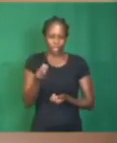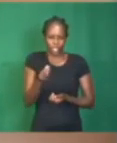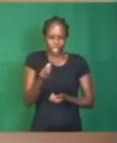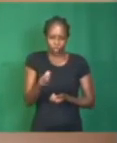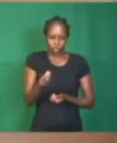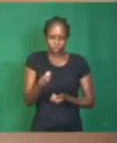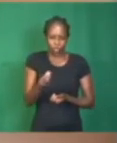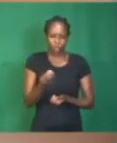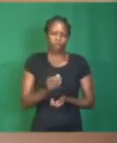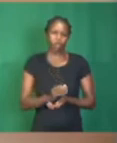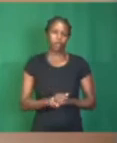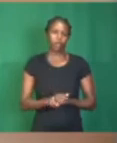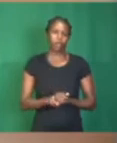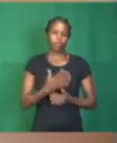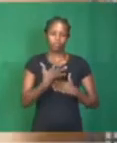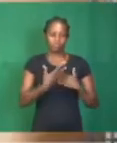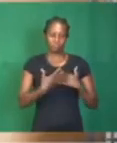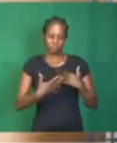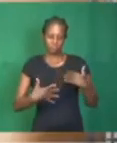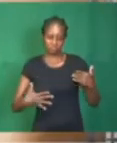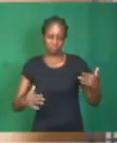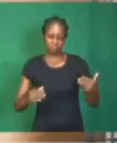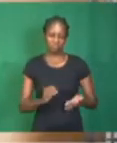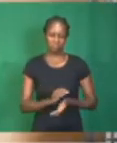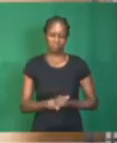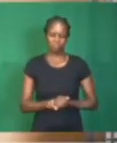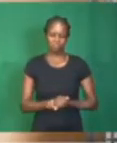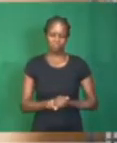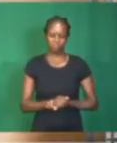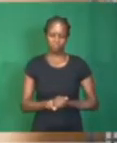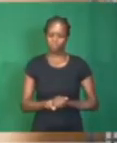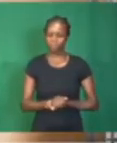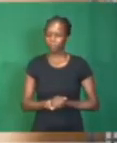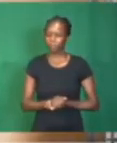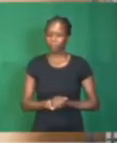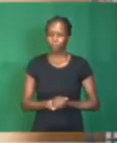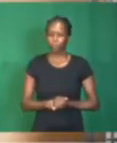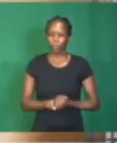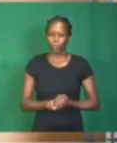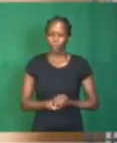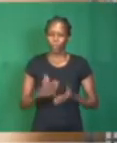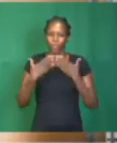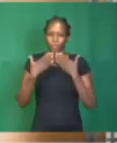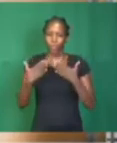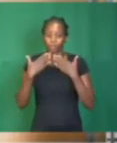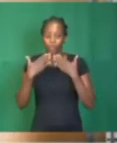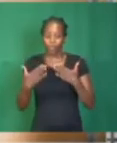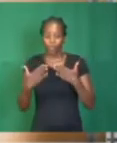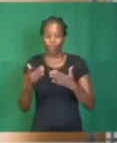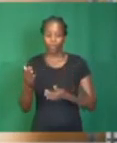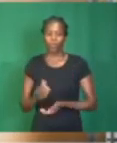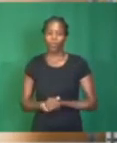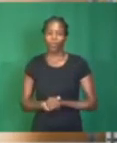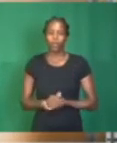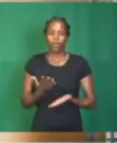I will give over to Lerato. Thank you, Mr. Sifunza. We're going to take a quick break, or rather let me say